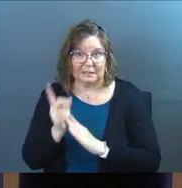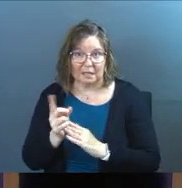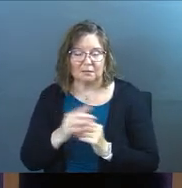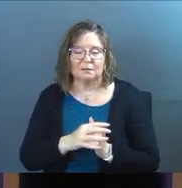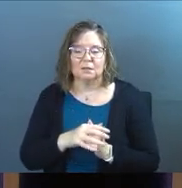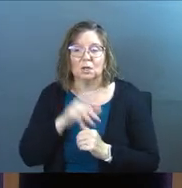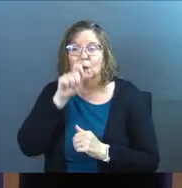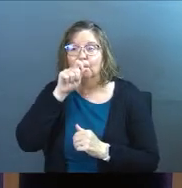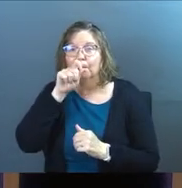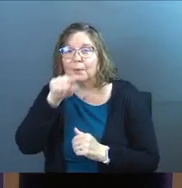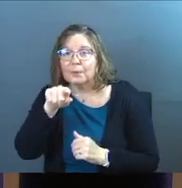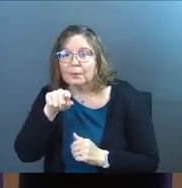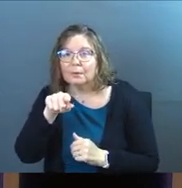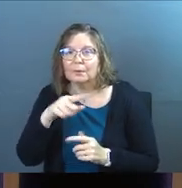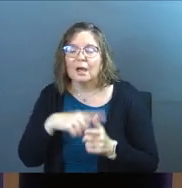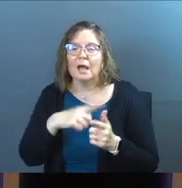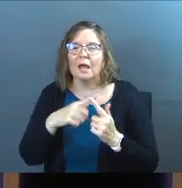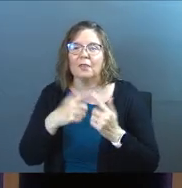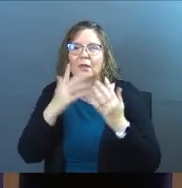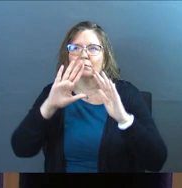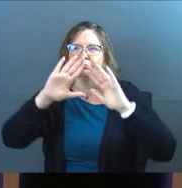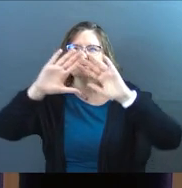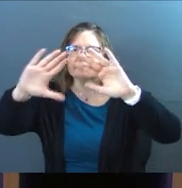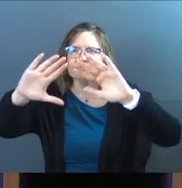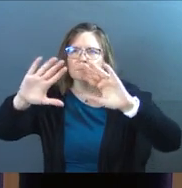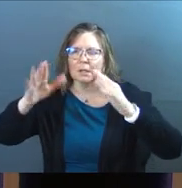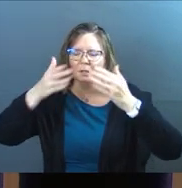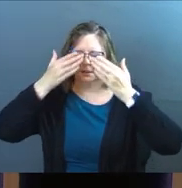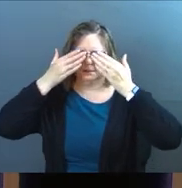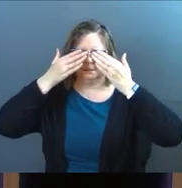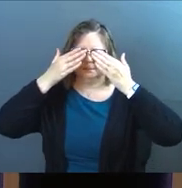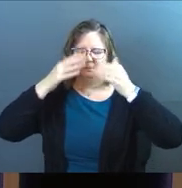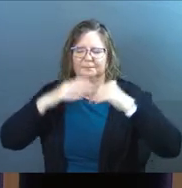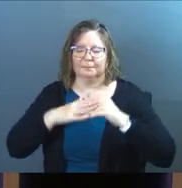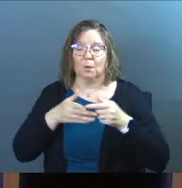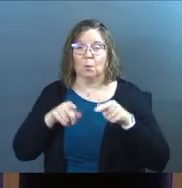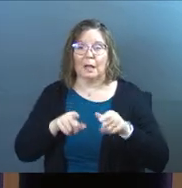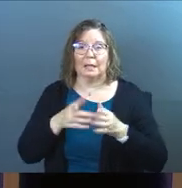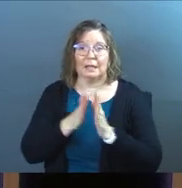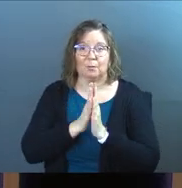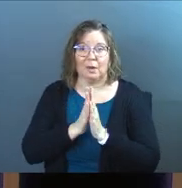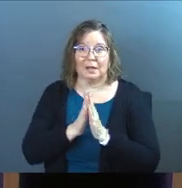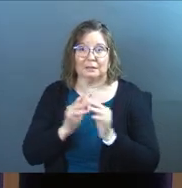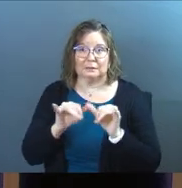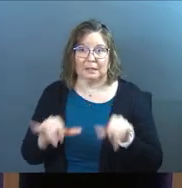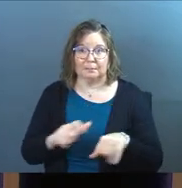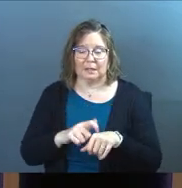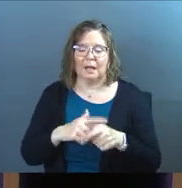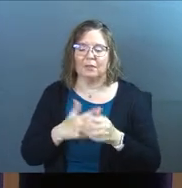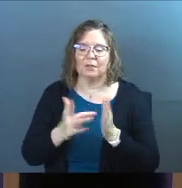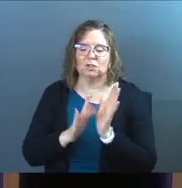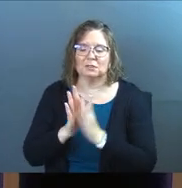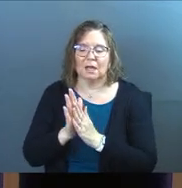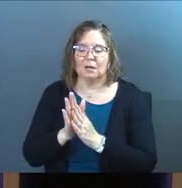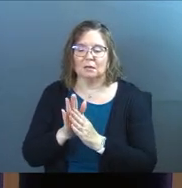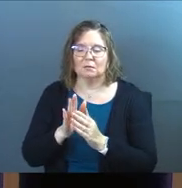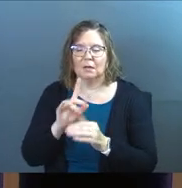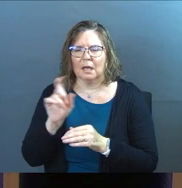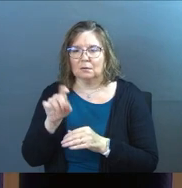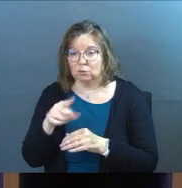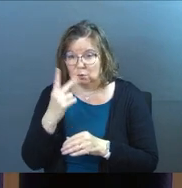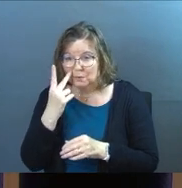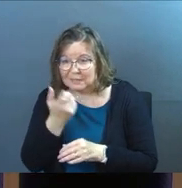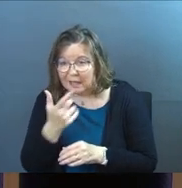second. So he spits on his eyes and then he put his hands on his eyes while he prays for him. And then Jesus asked, "Do you